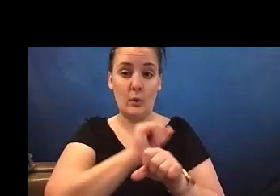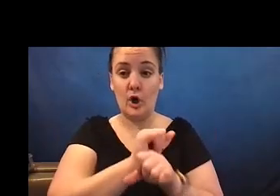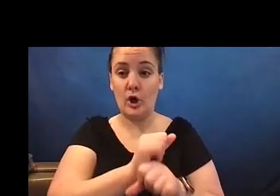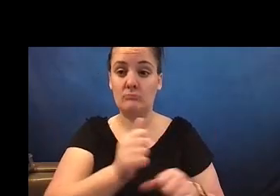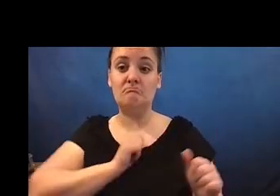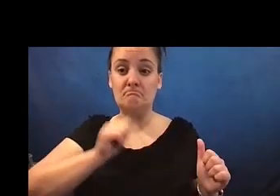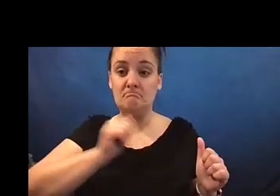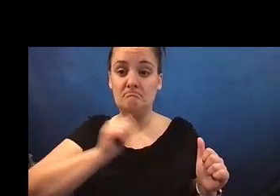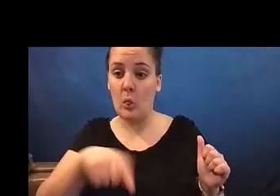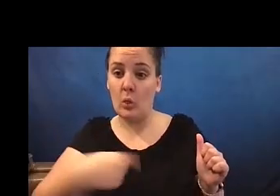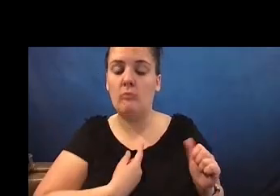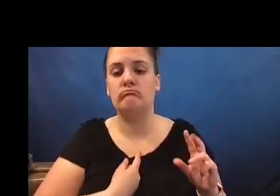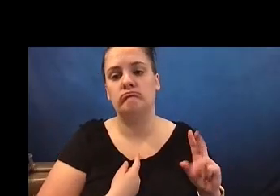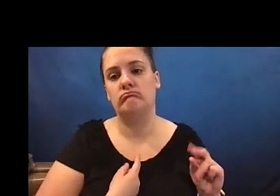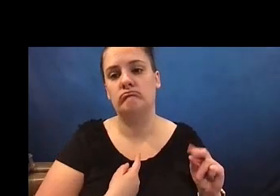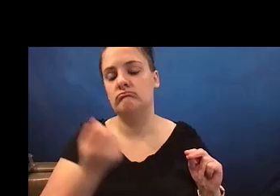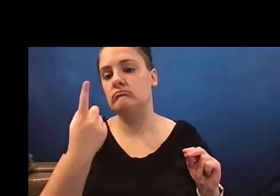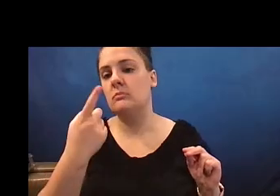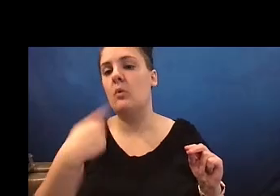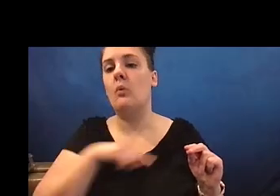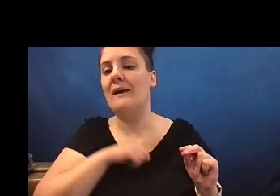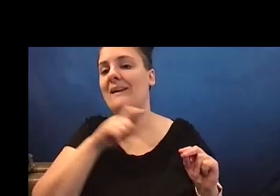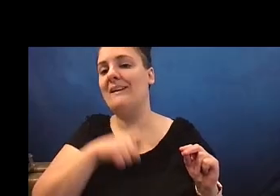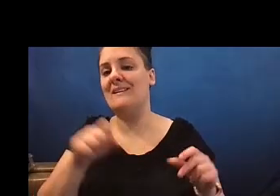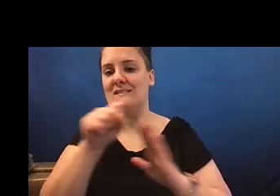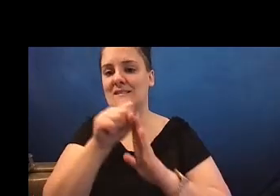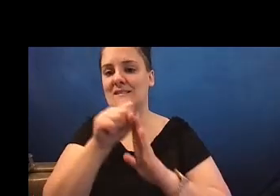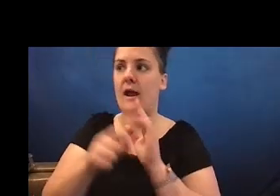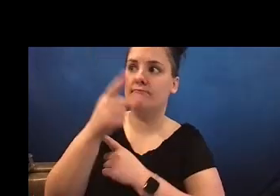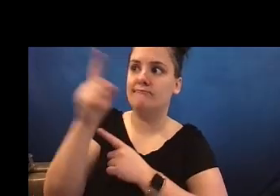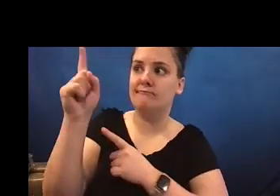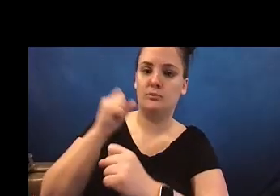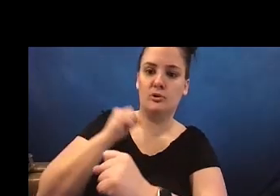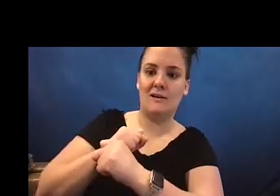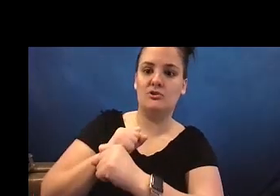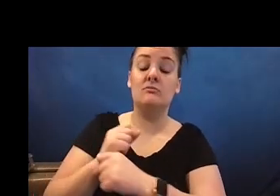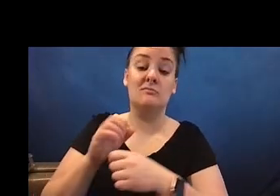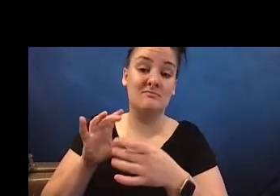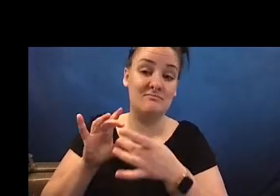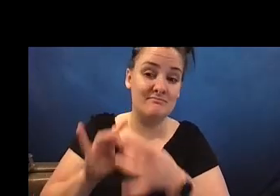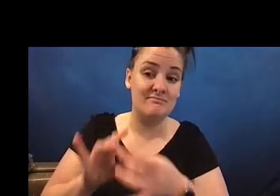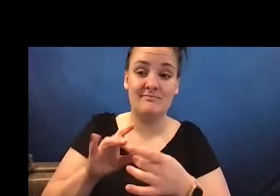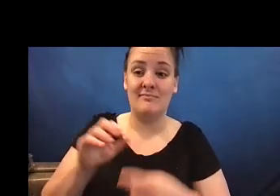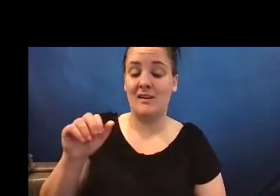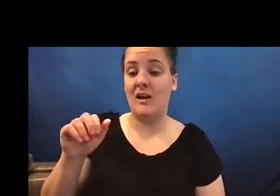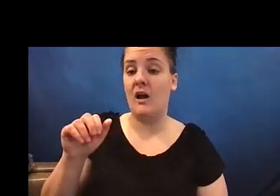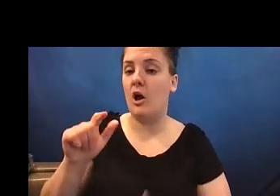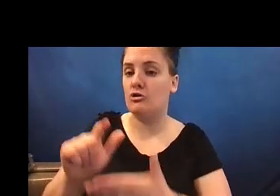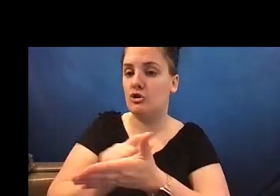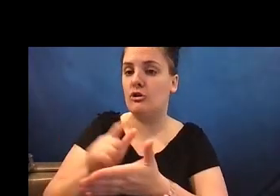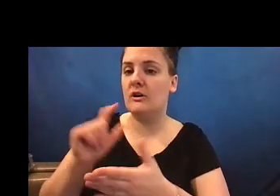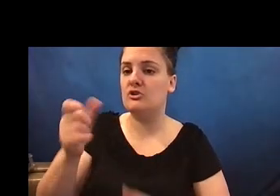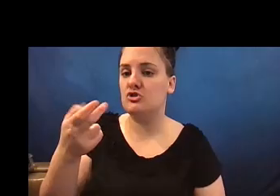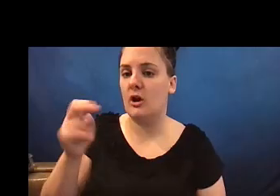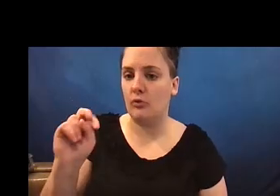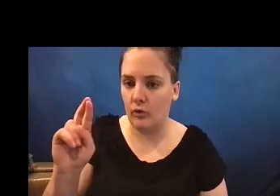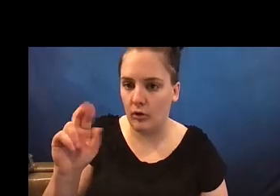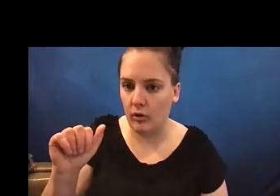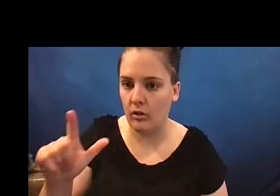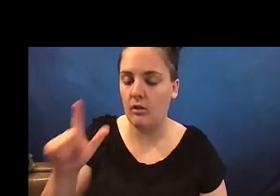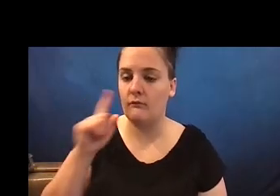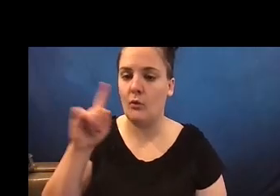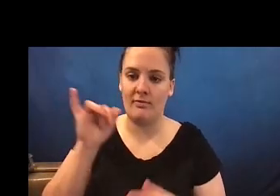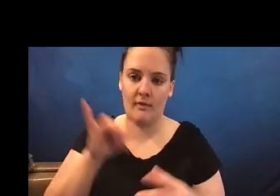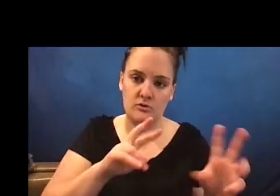the protection of the state, particularly the Attorney General, in this and so many other areas. The